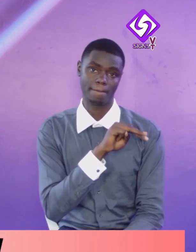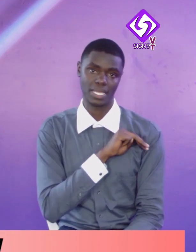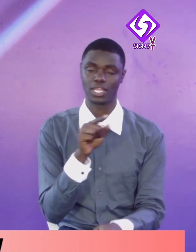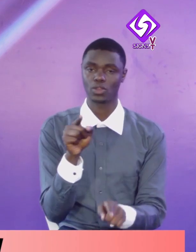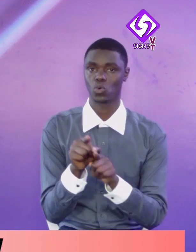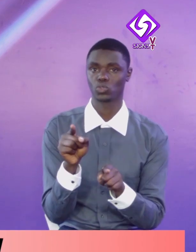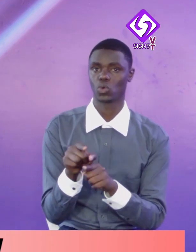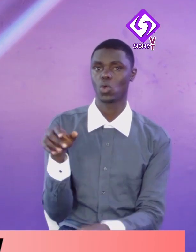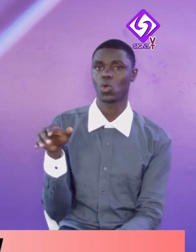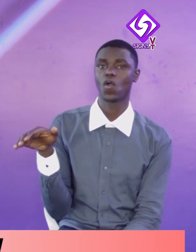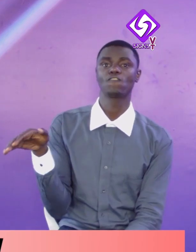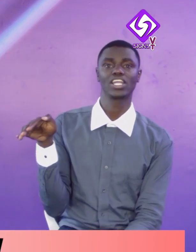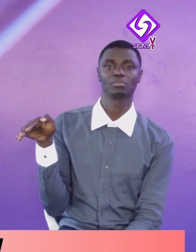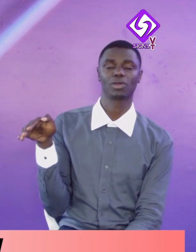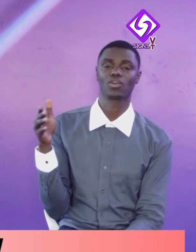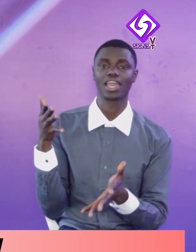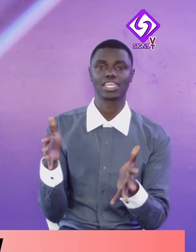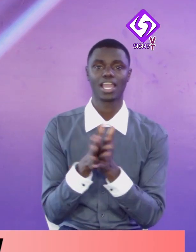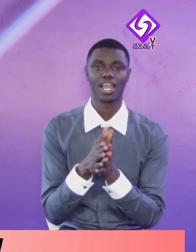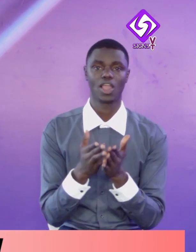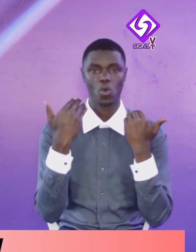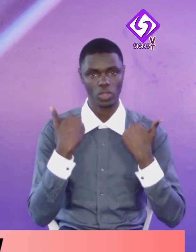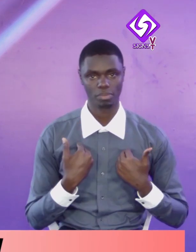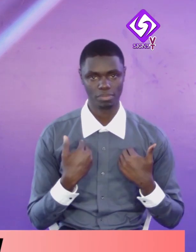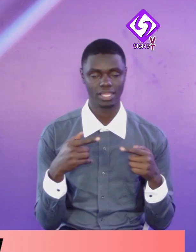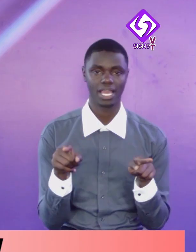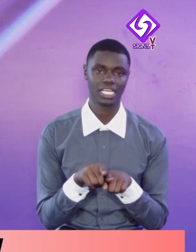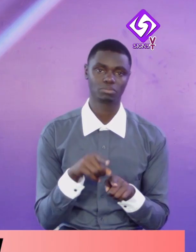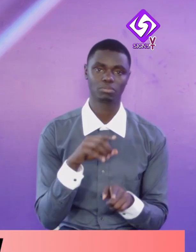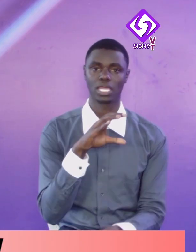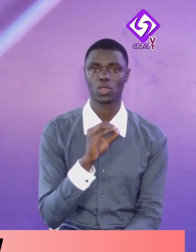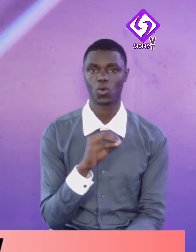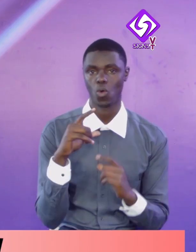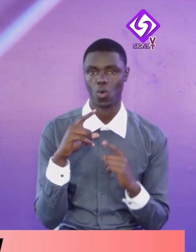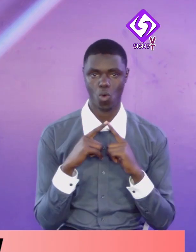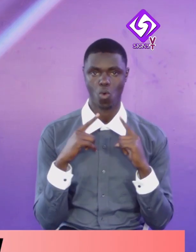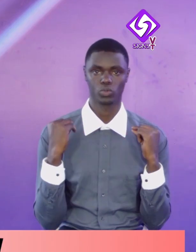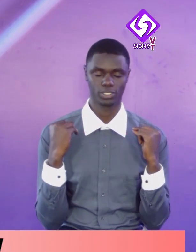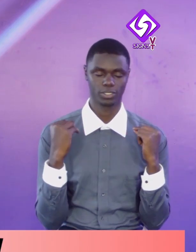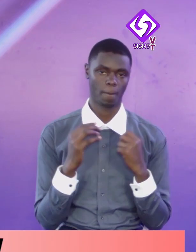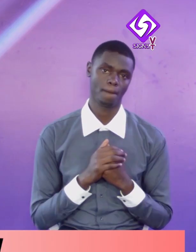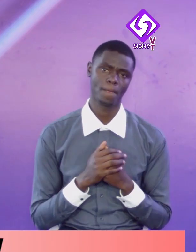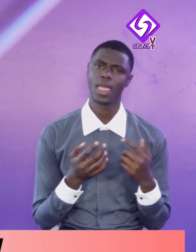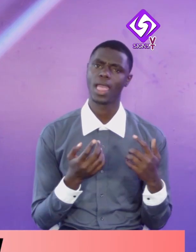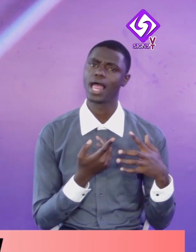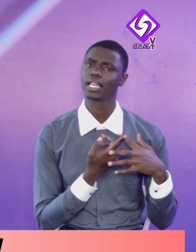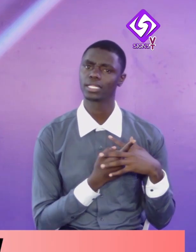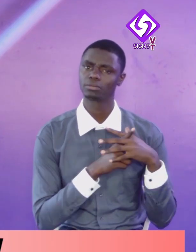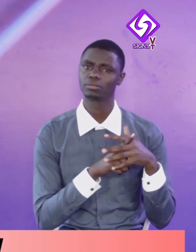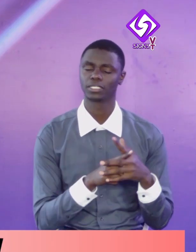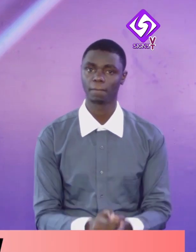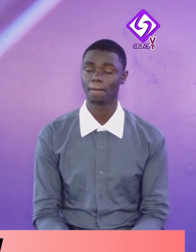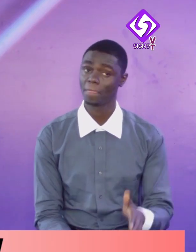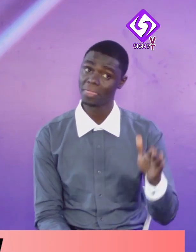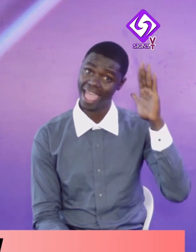Makona is here with me as my co-host. So let's begin. Hi